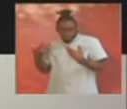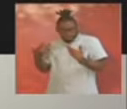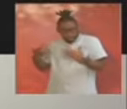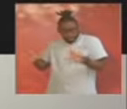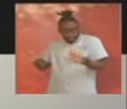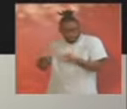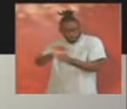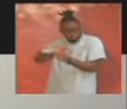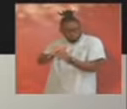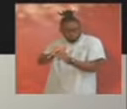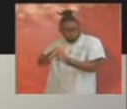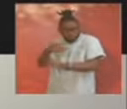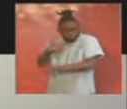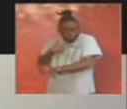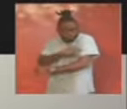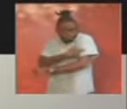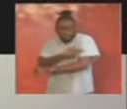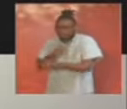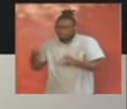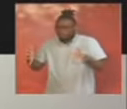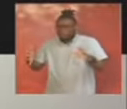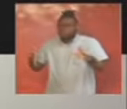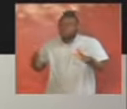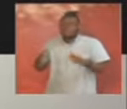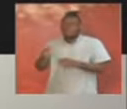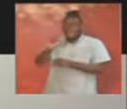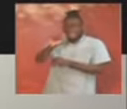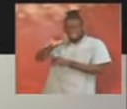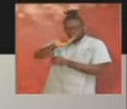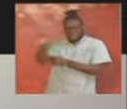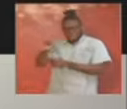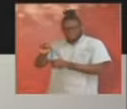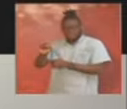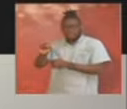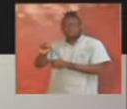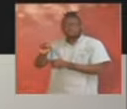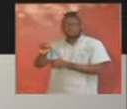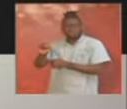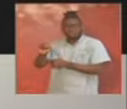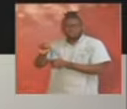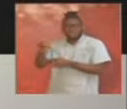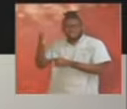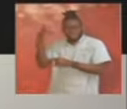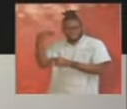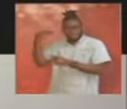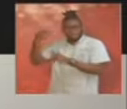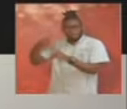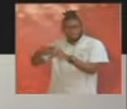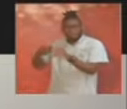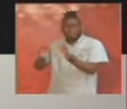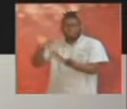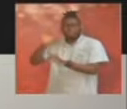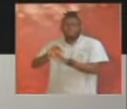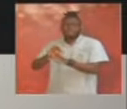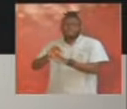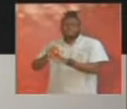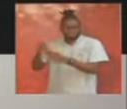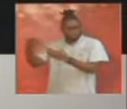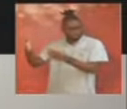Oxford AstraZeneca vaccine when it was presented to Tobago in February. We would have distributed the vaccine